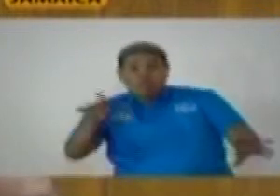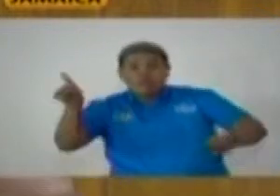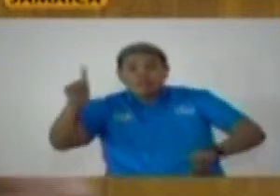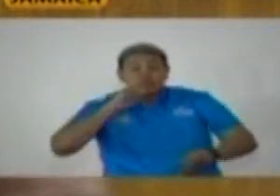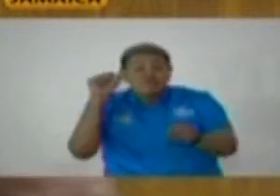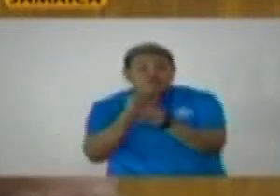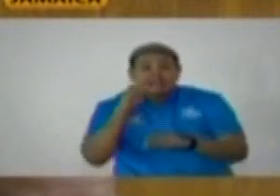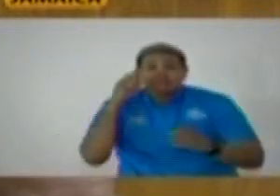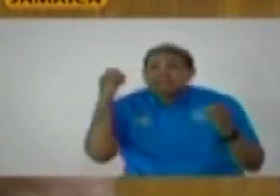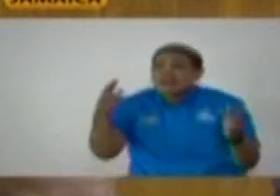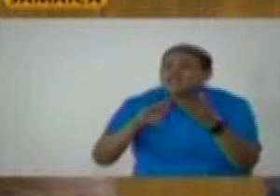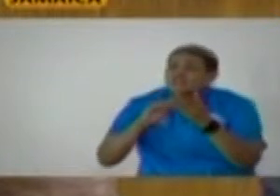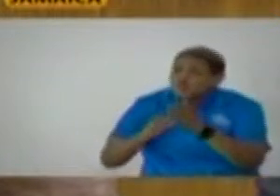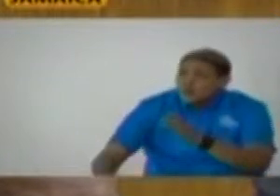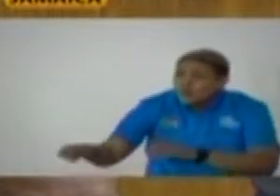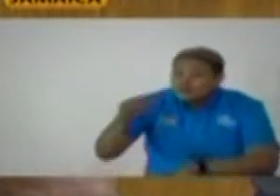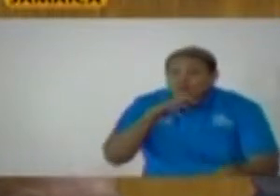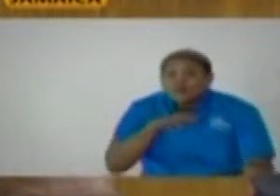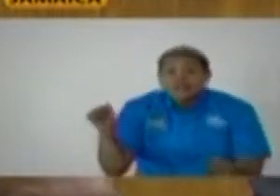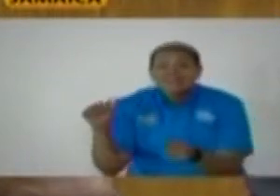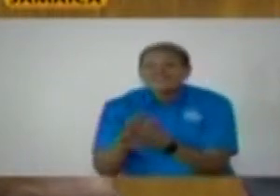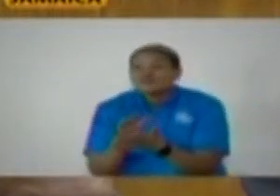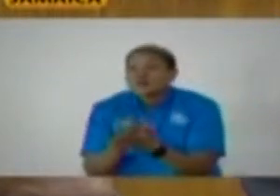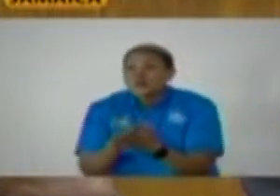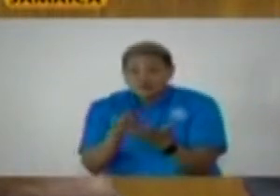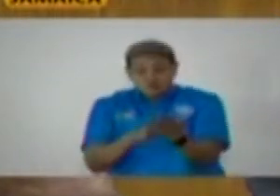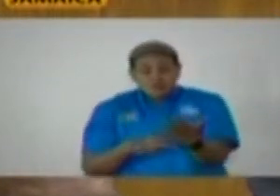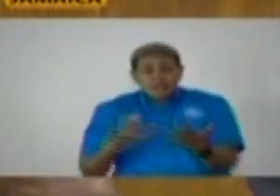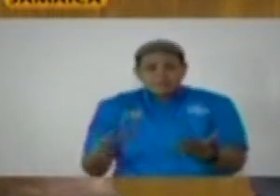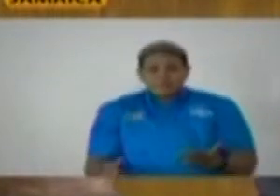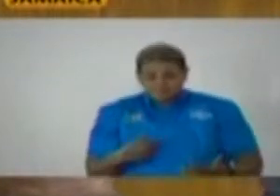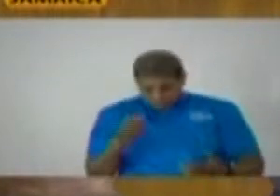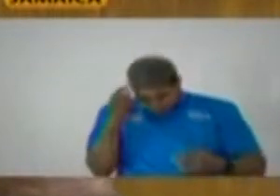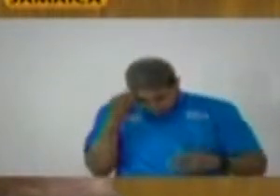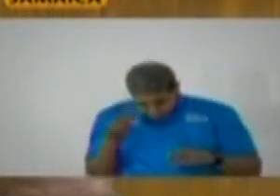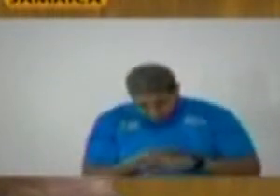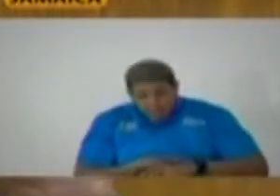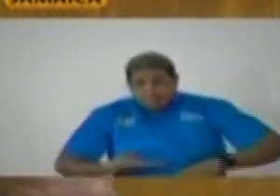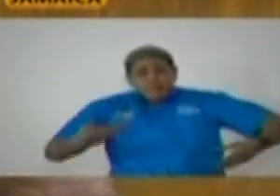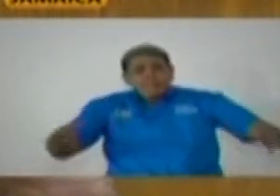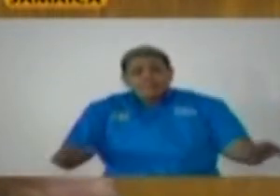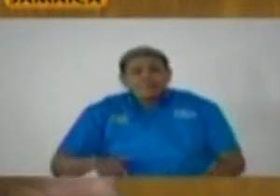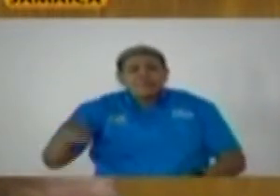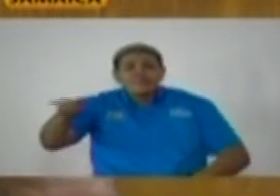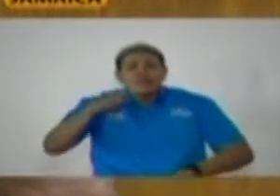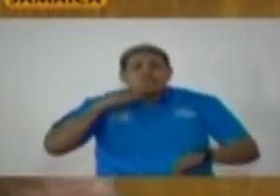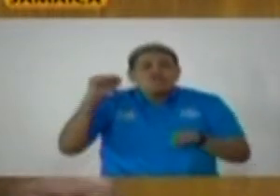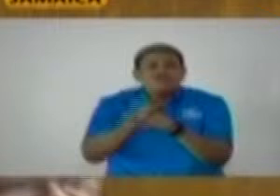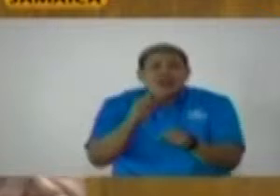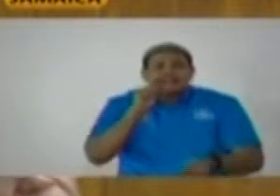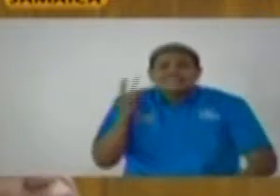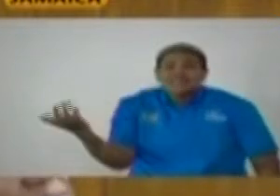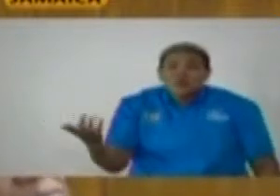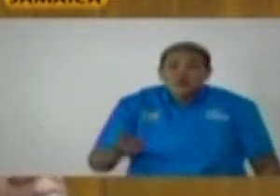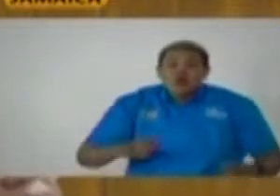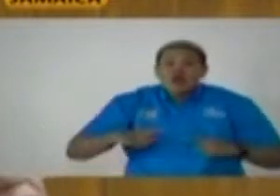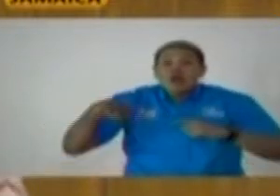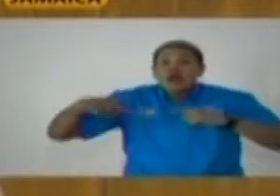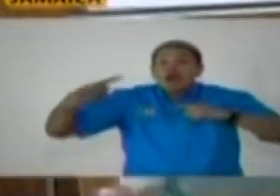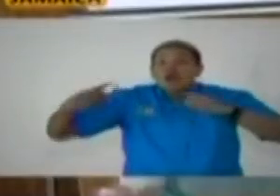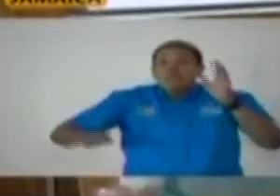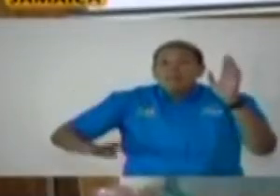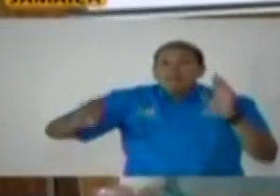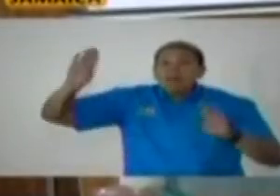worrying number of students who leave school illiterate and innumerate. Their reality is a spiraling cost of